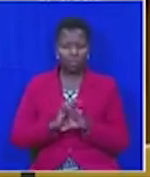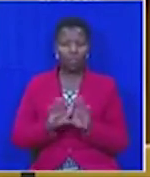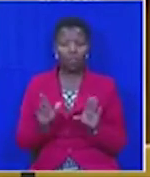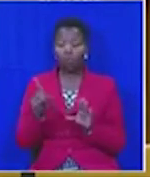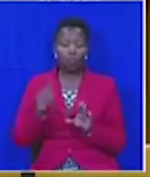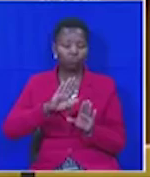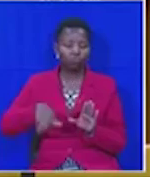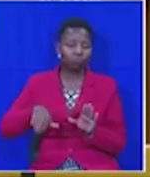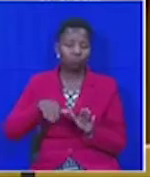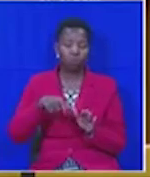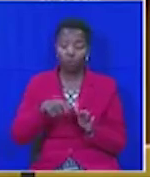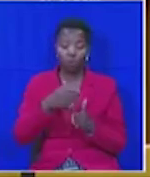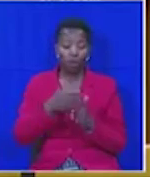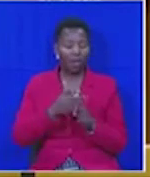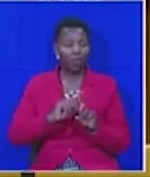them. They won't work in this